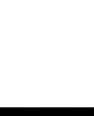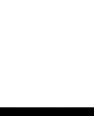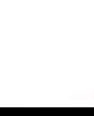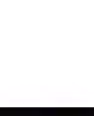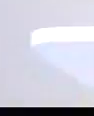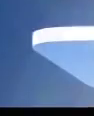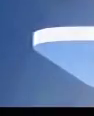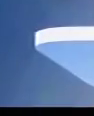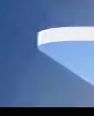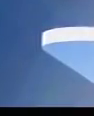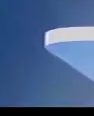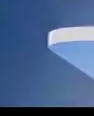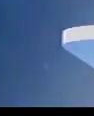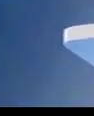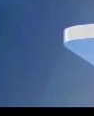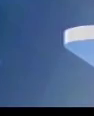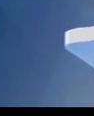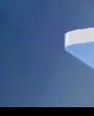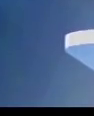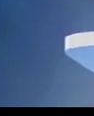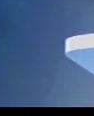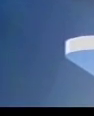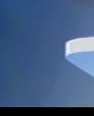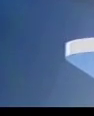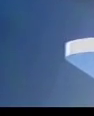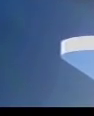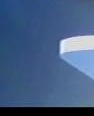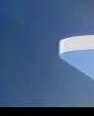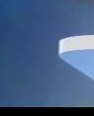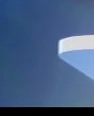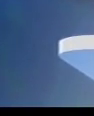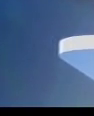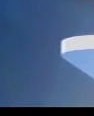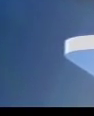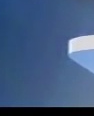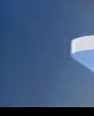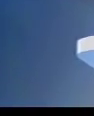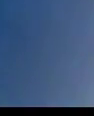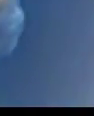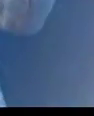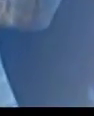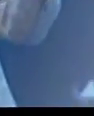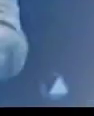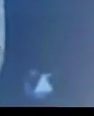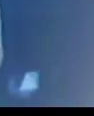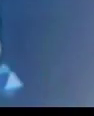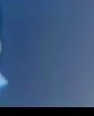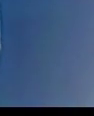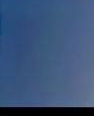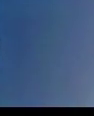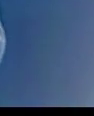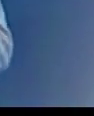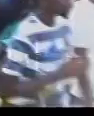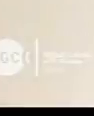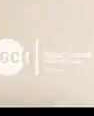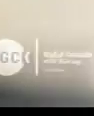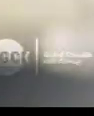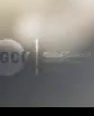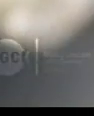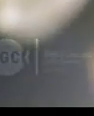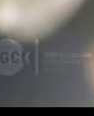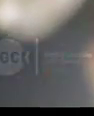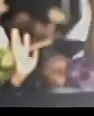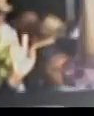GCK gift. Something from heaven. A gift from heaven. Grace from heaven. Power from heaven.